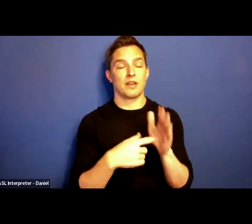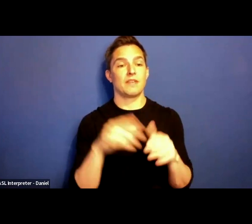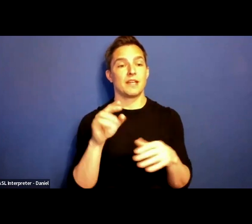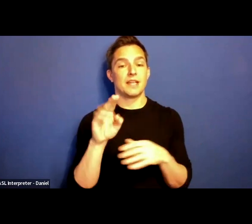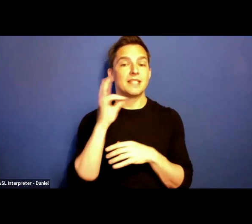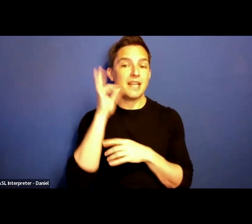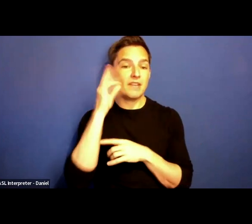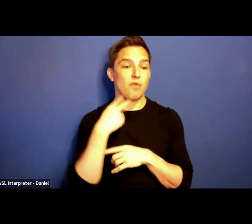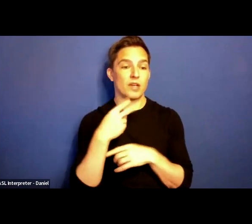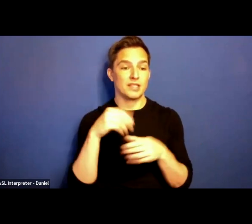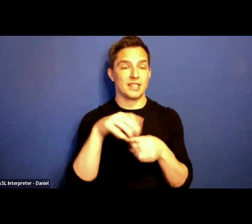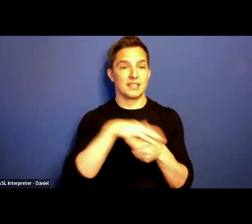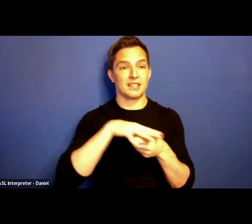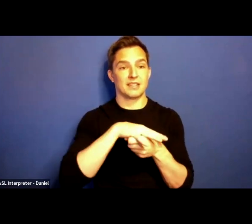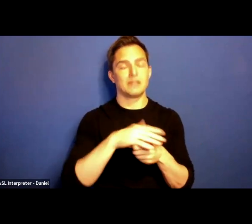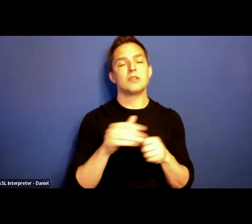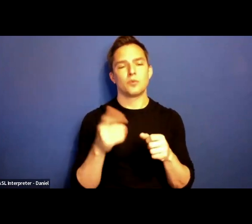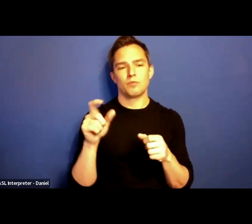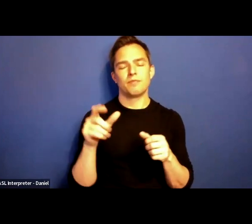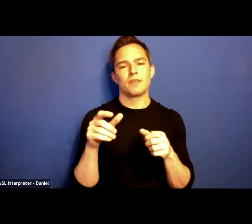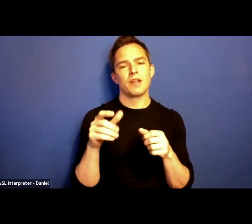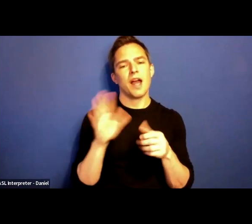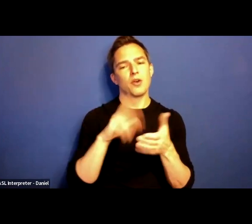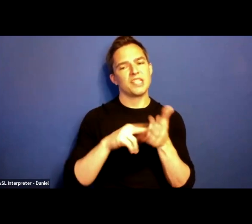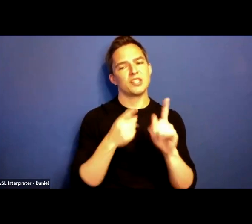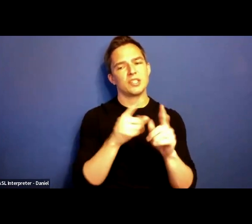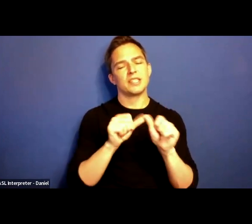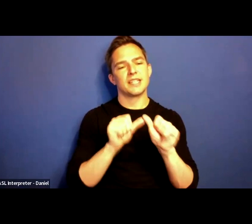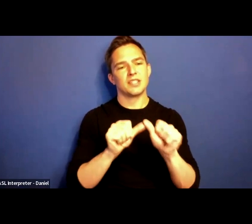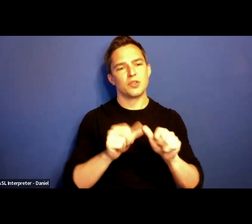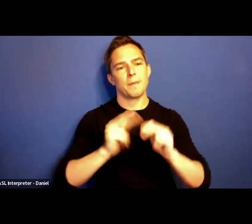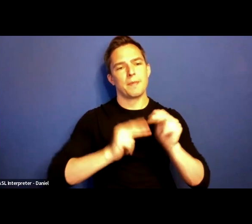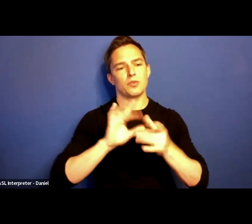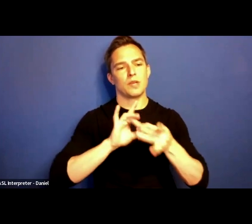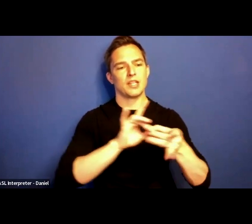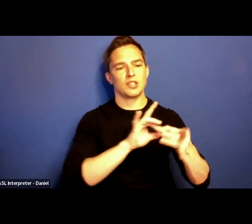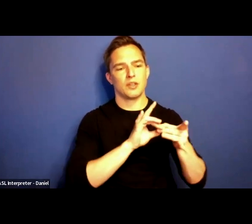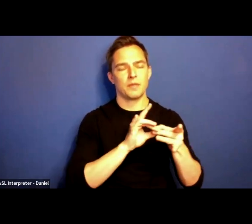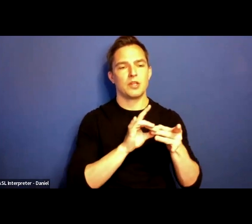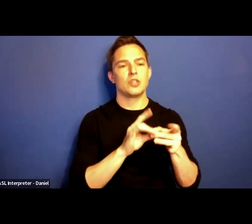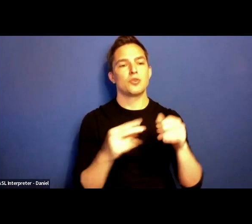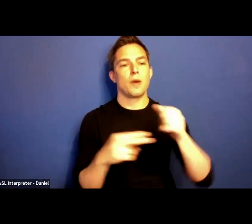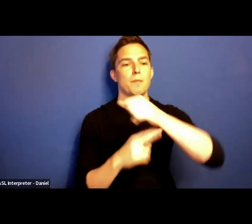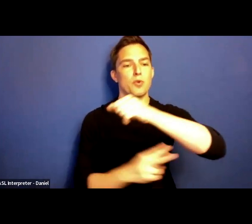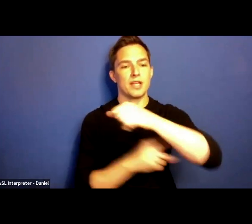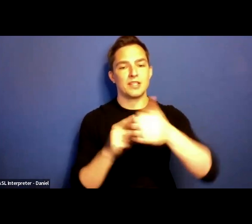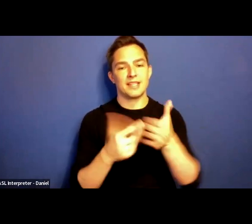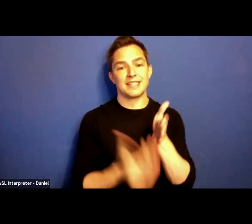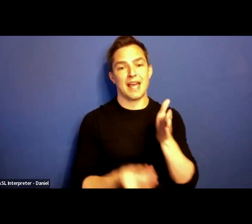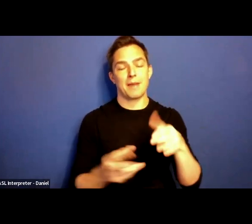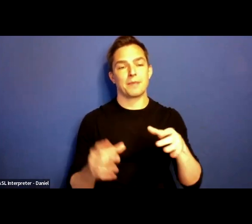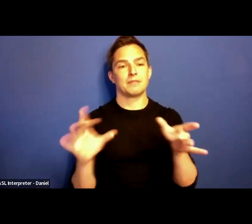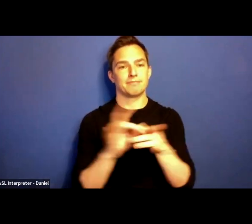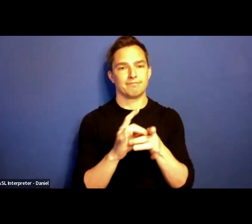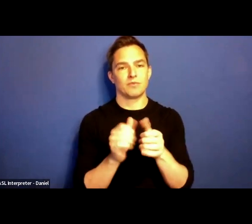intention to continue to build relationships that allow us to better address this gap through our work. Thank